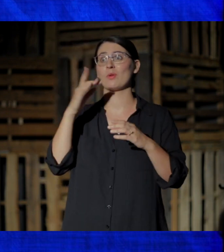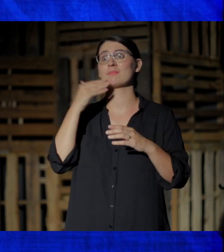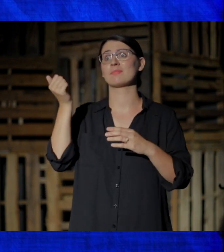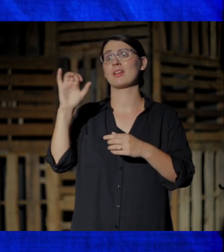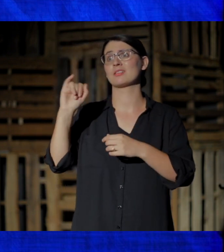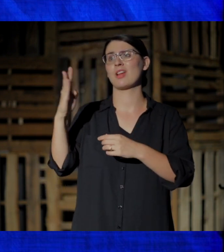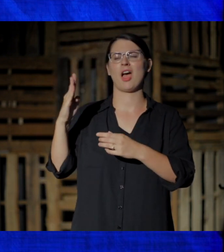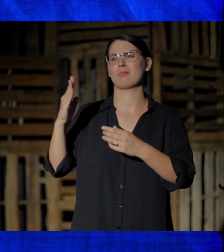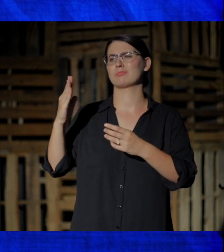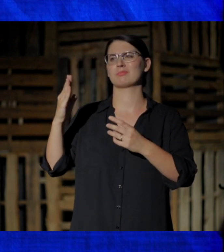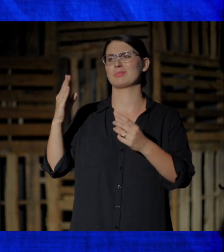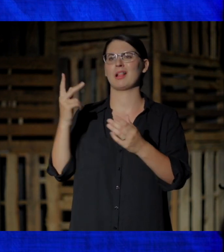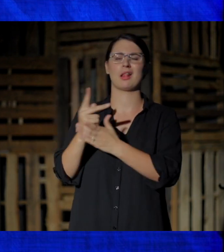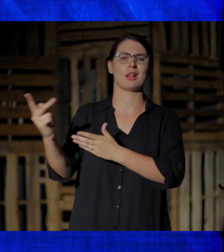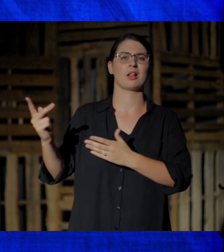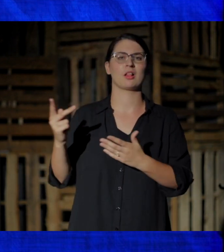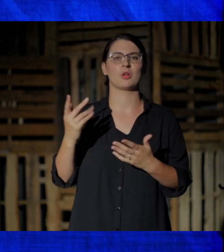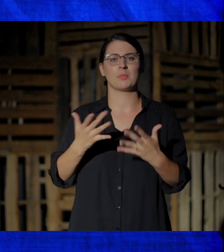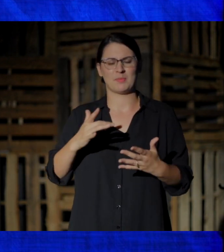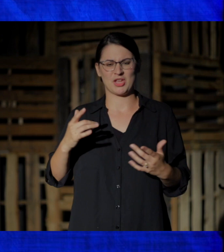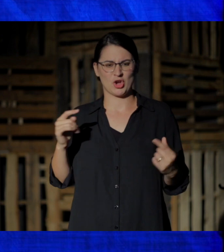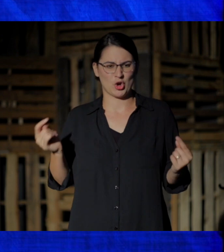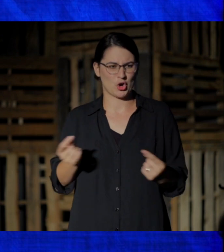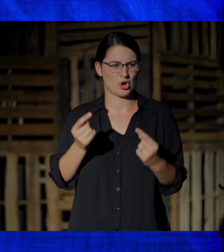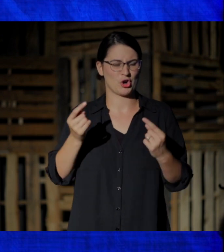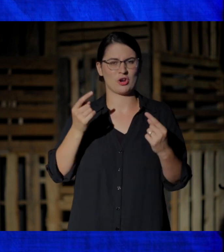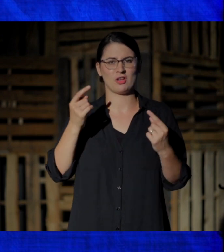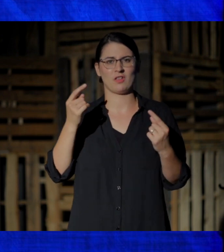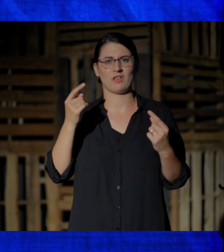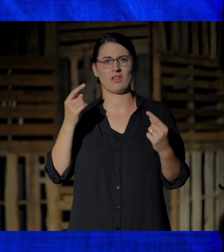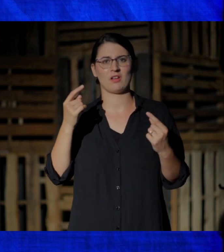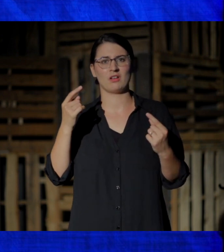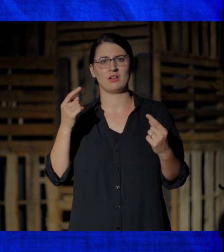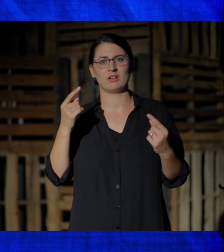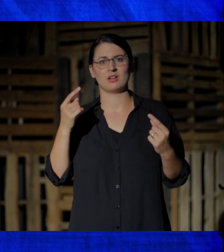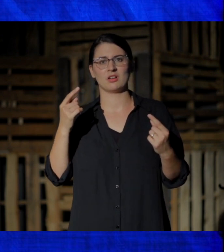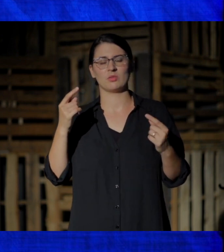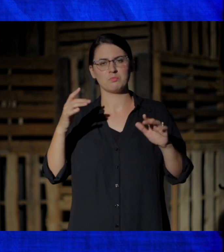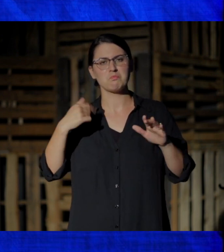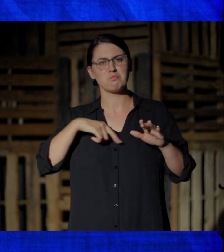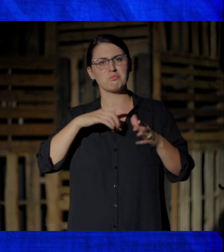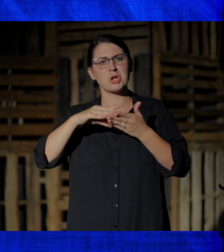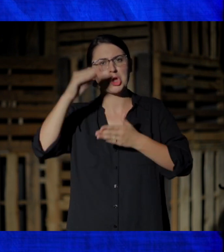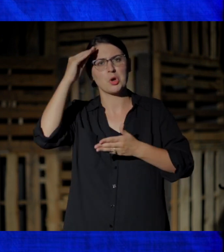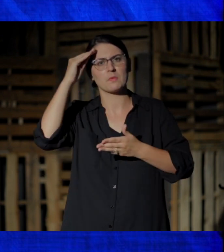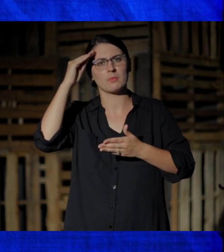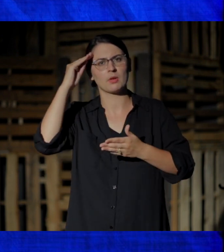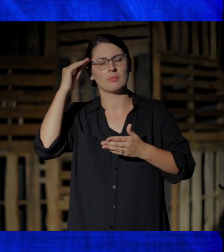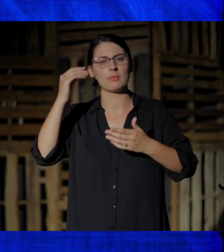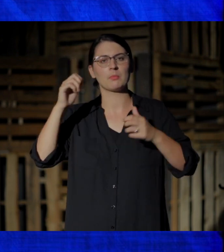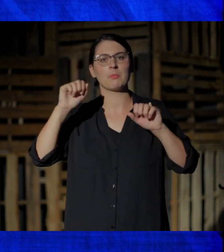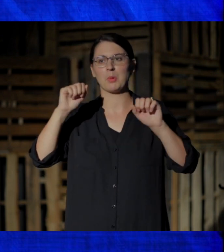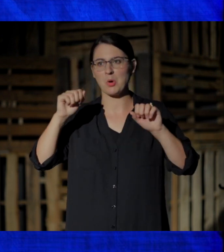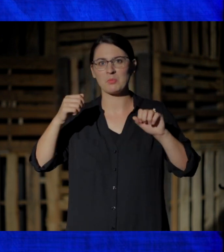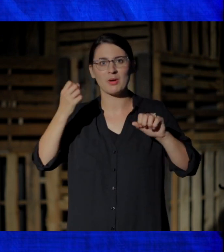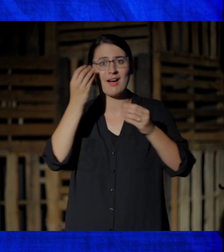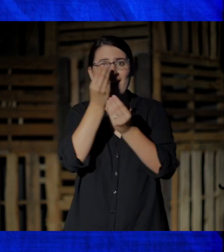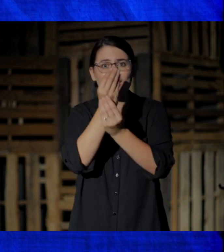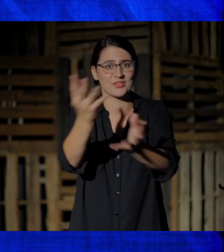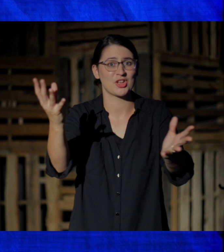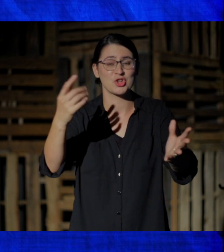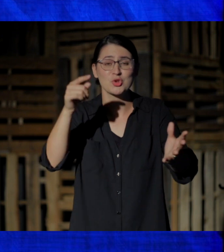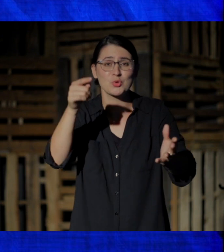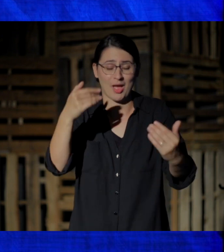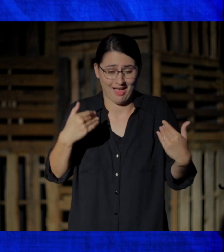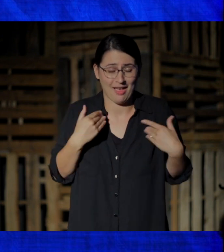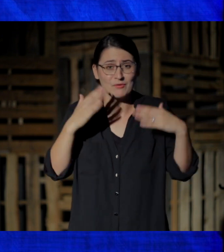learn from it. But listen, you have a hope and a future forever. He's coming to